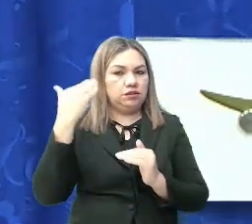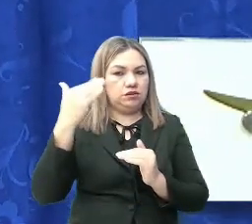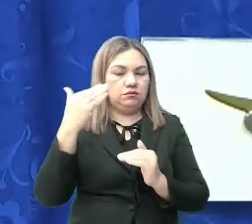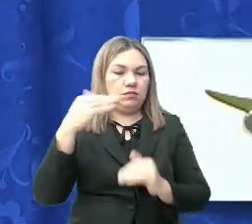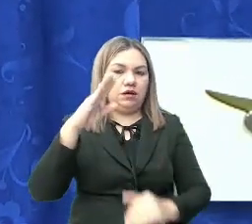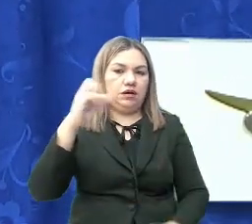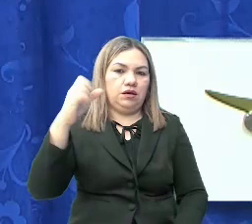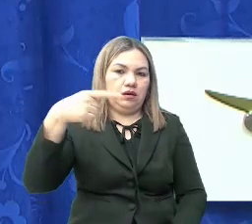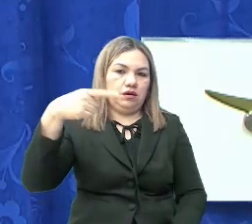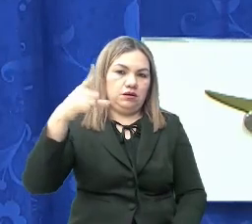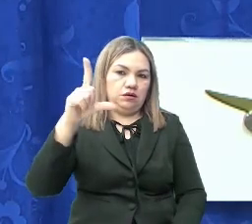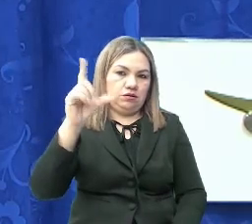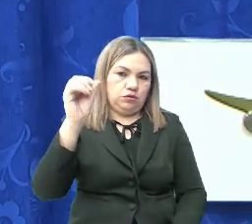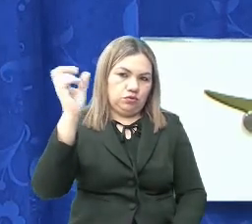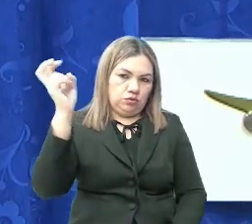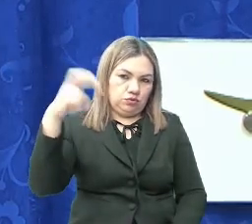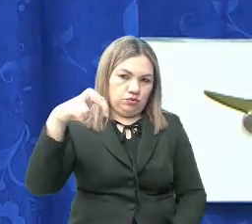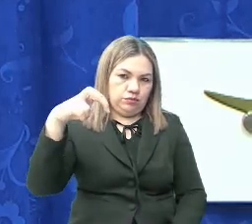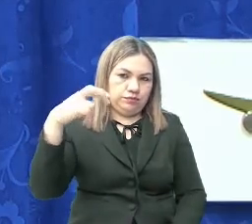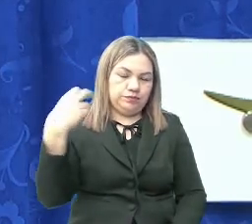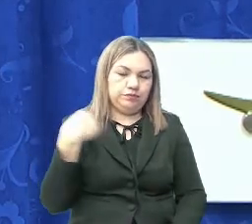have a glance over you.